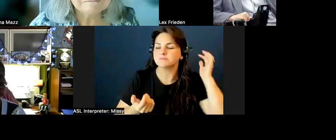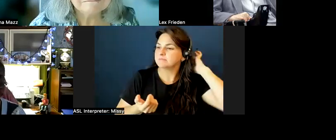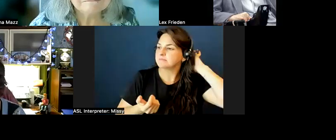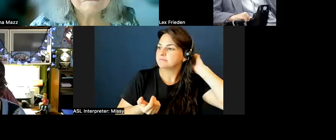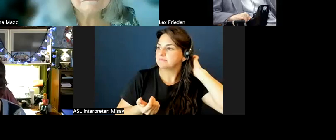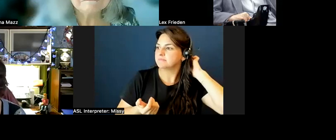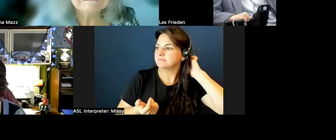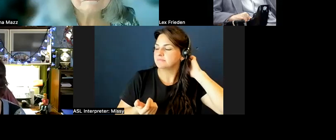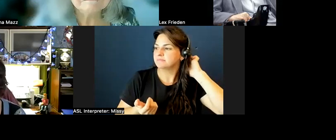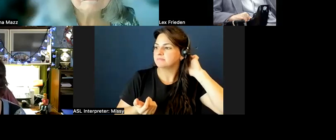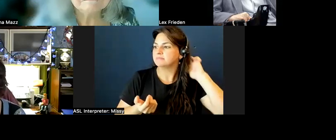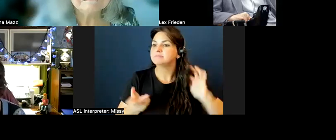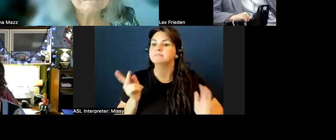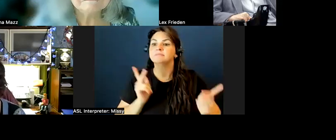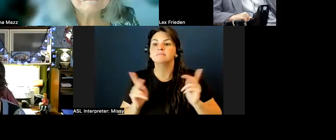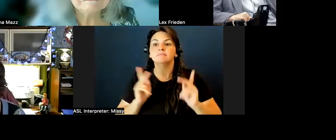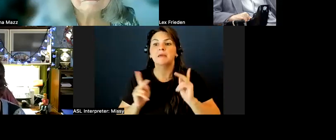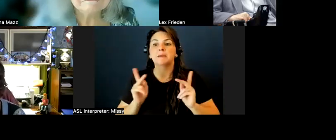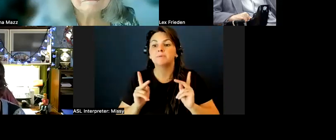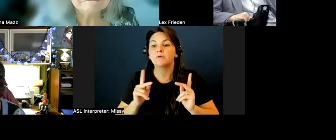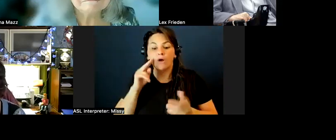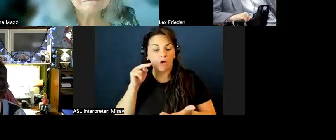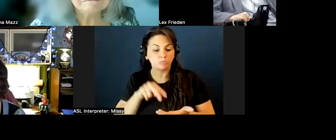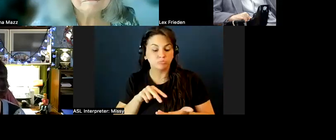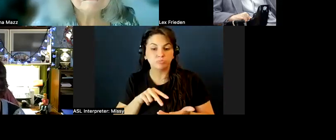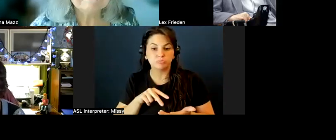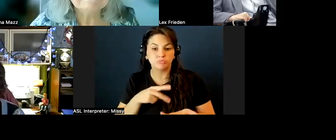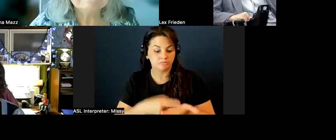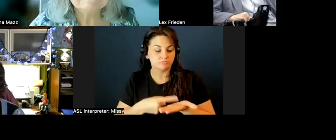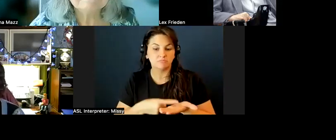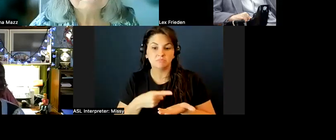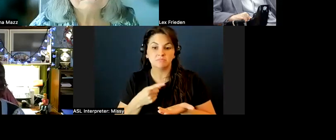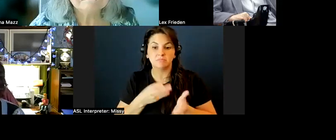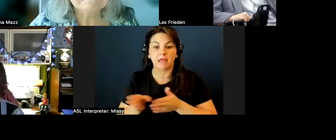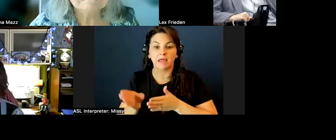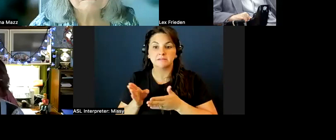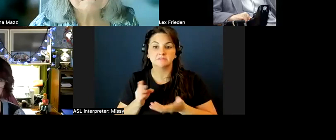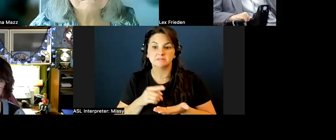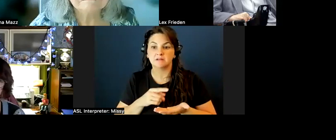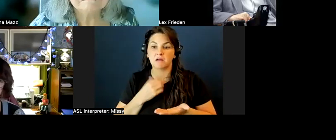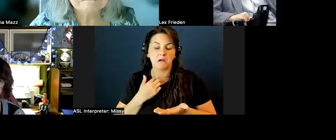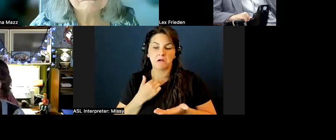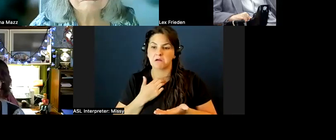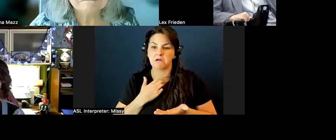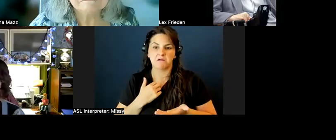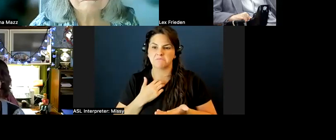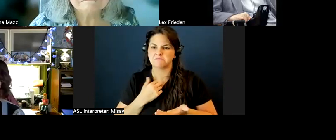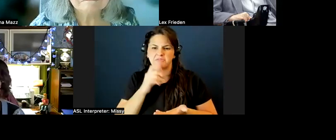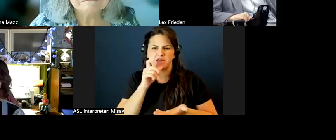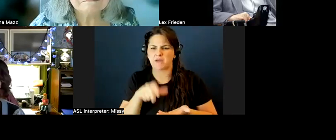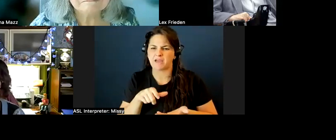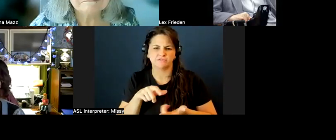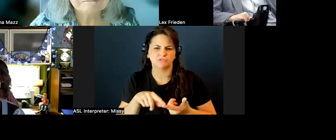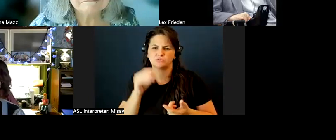The people who are checking the plans are not obliged to advise on